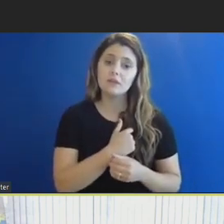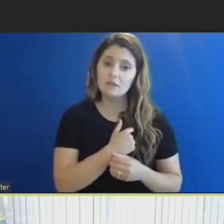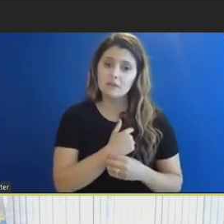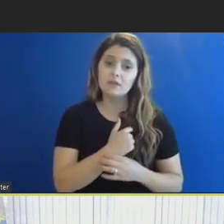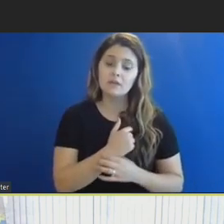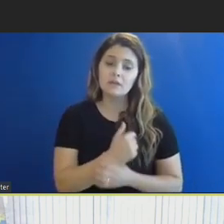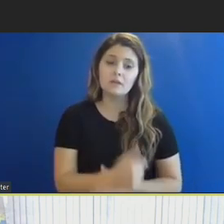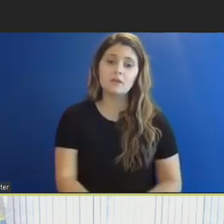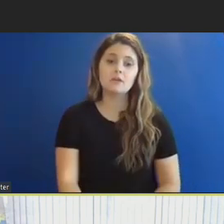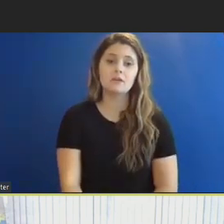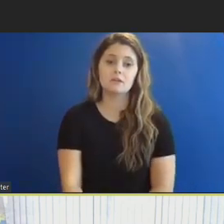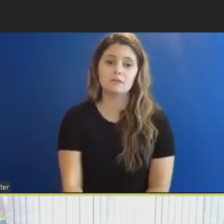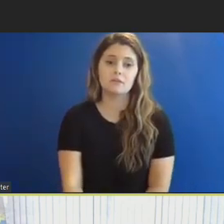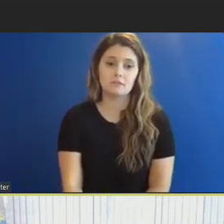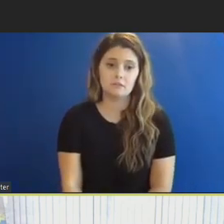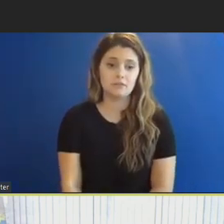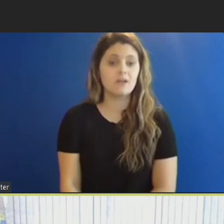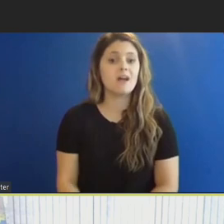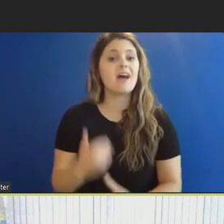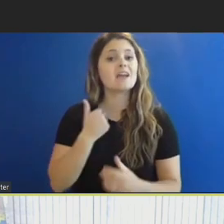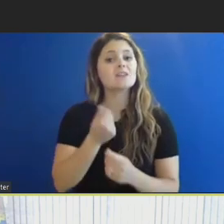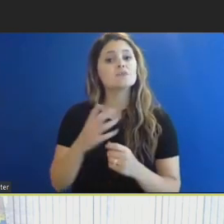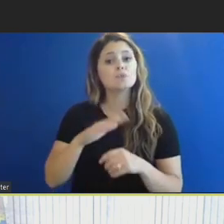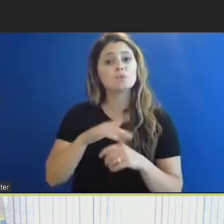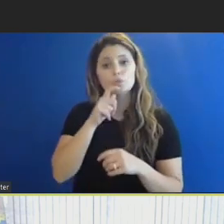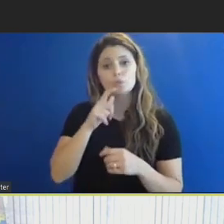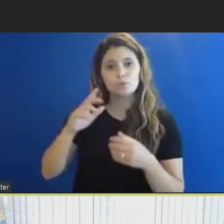we had a few that were kind of spokespeople